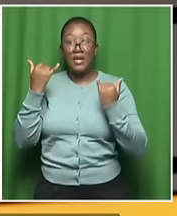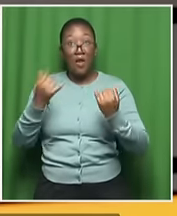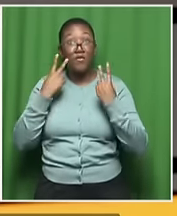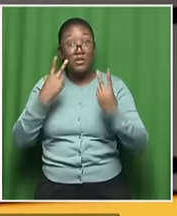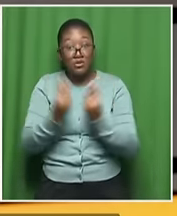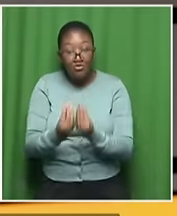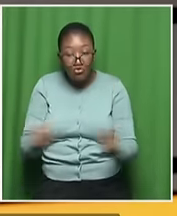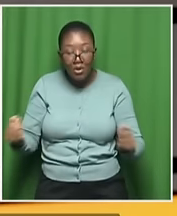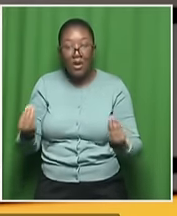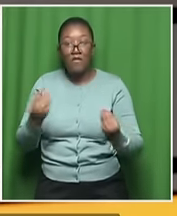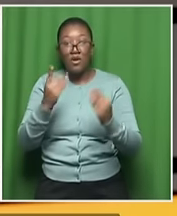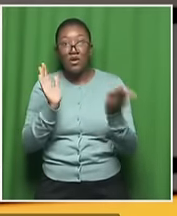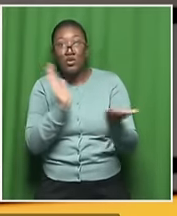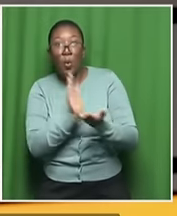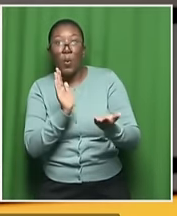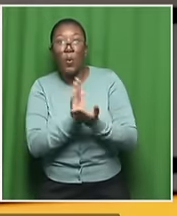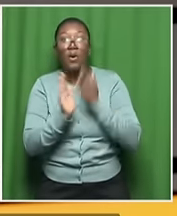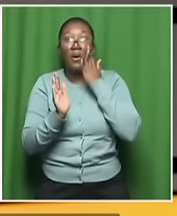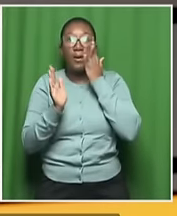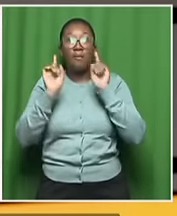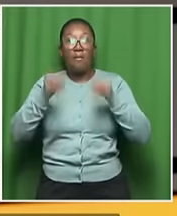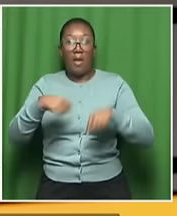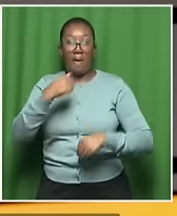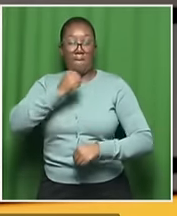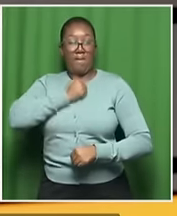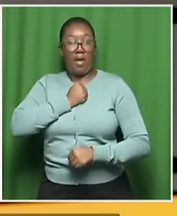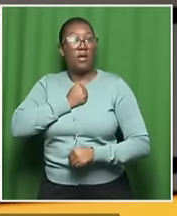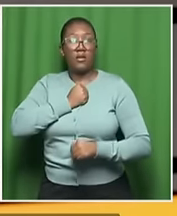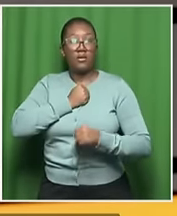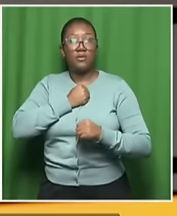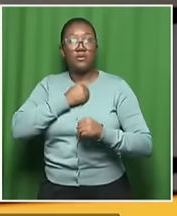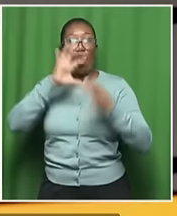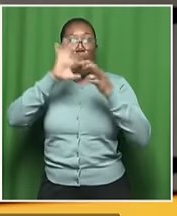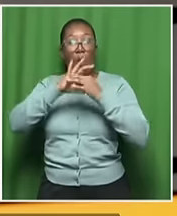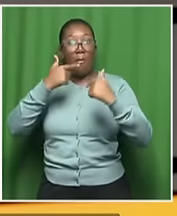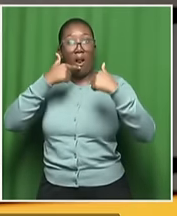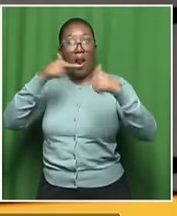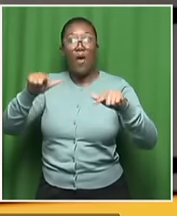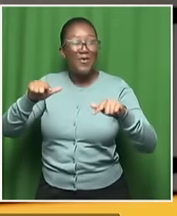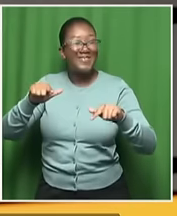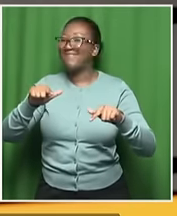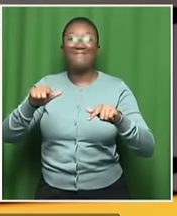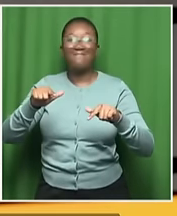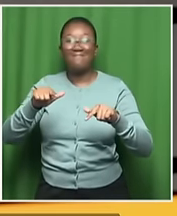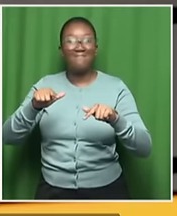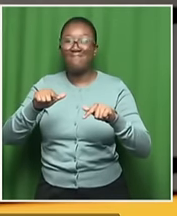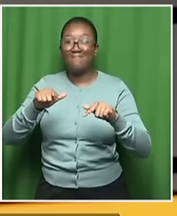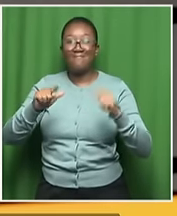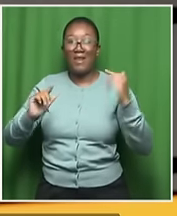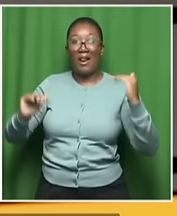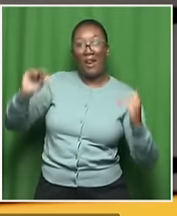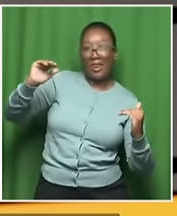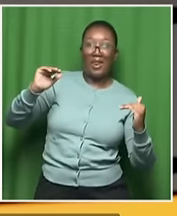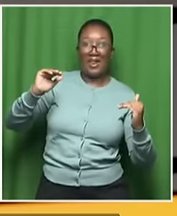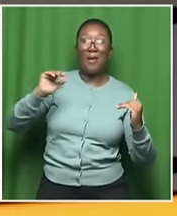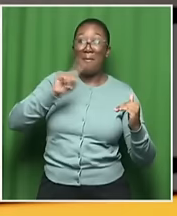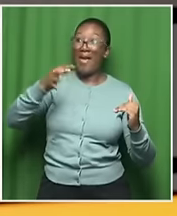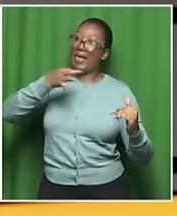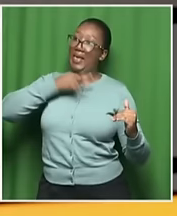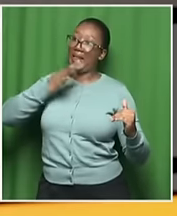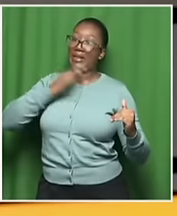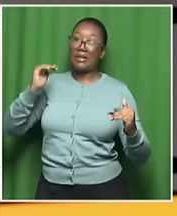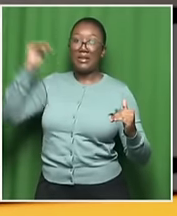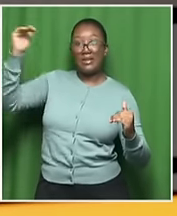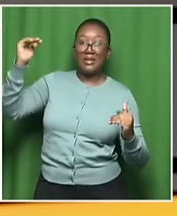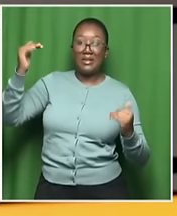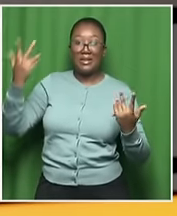level, in their mother tongue language, they are better in the results in the end. That's